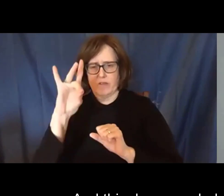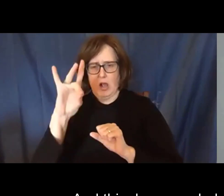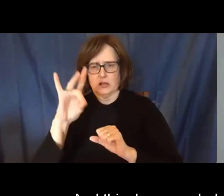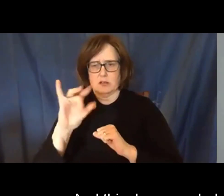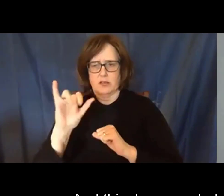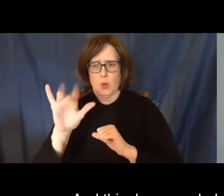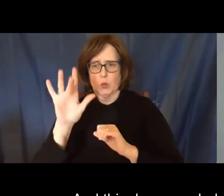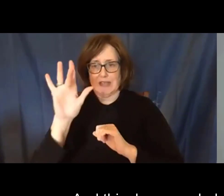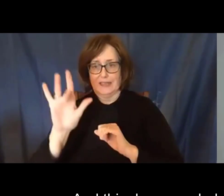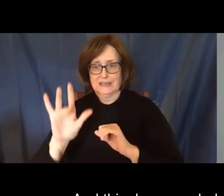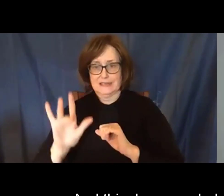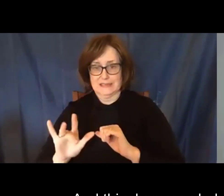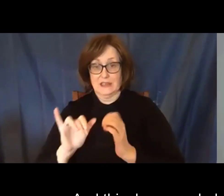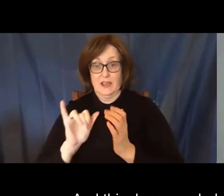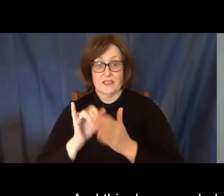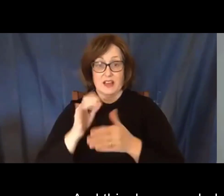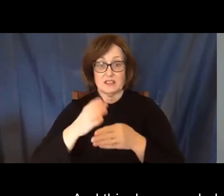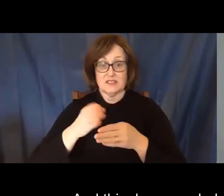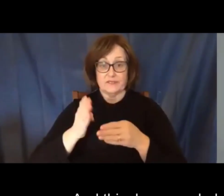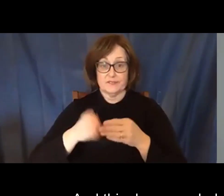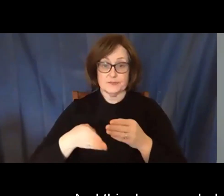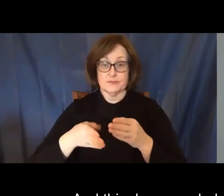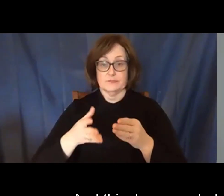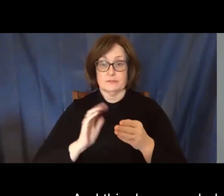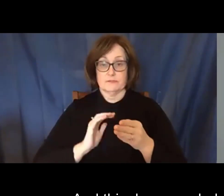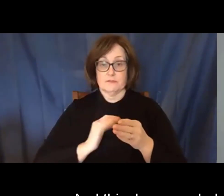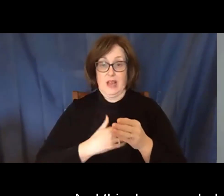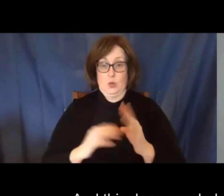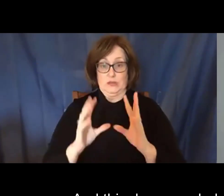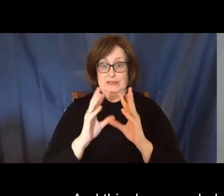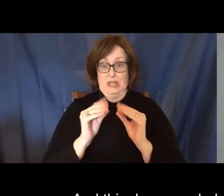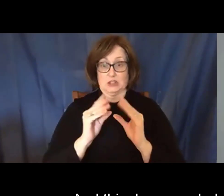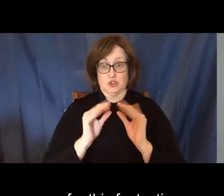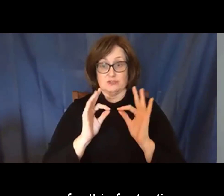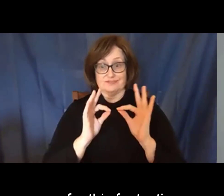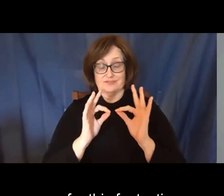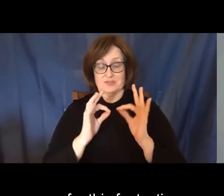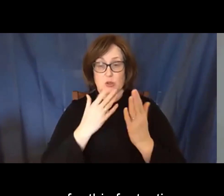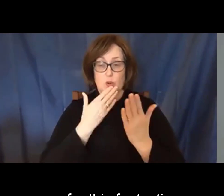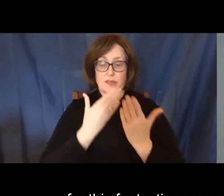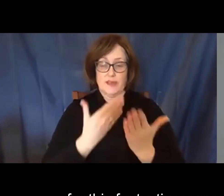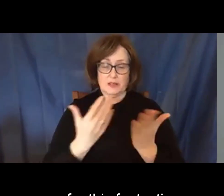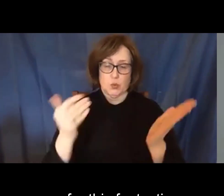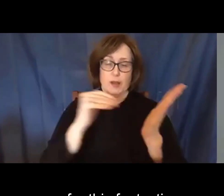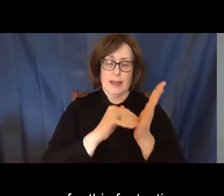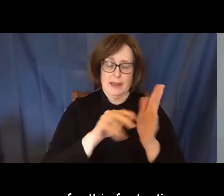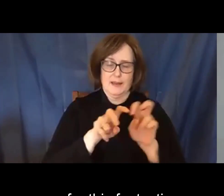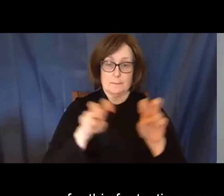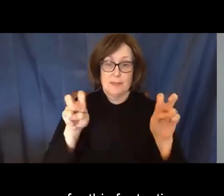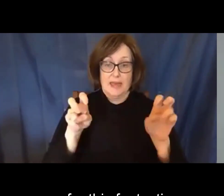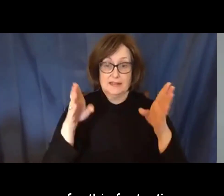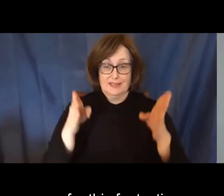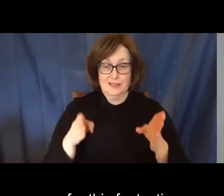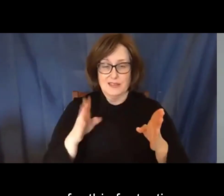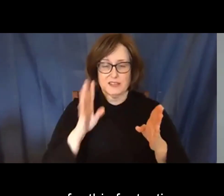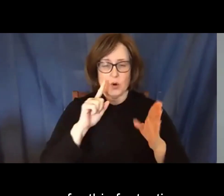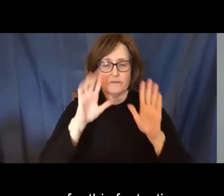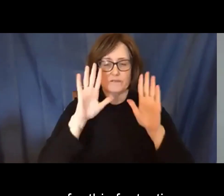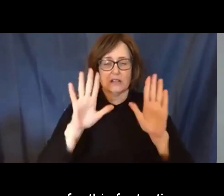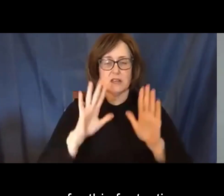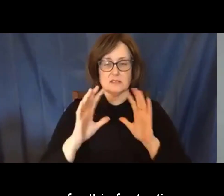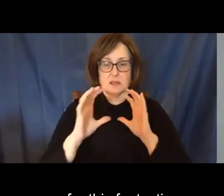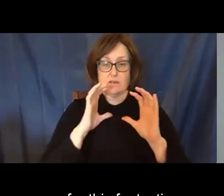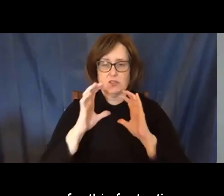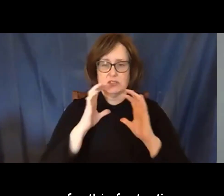And this does conclude our session. I would like to thank again our panelists for this fantastic conversation in